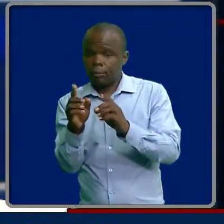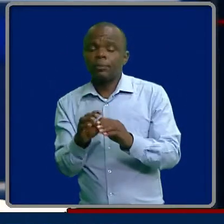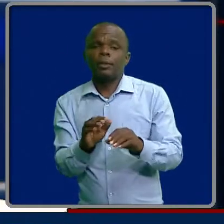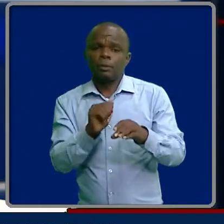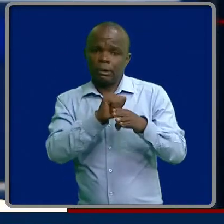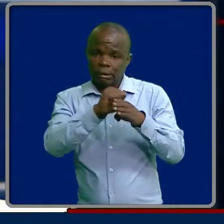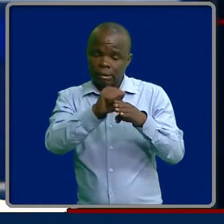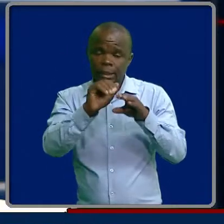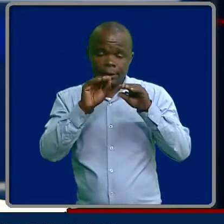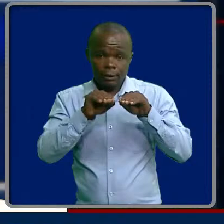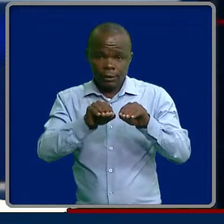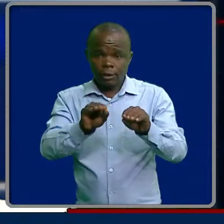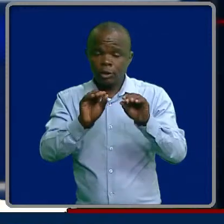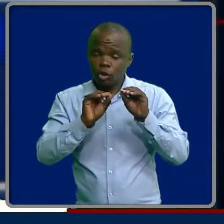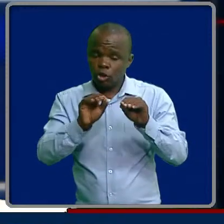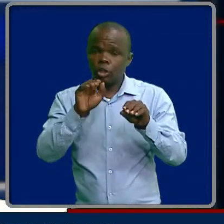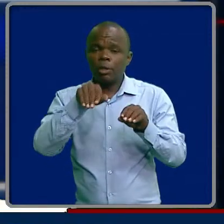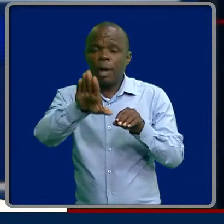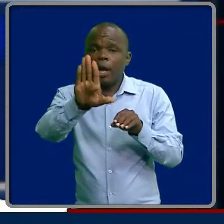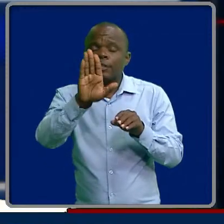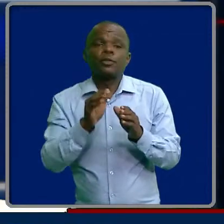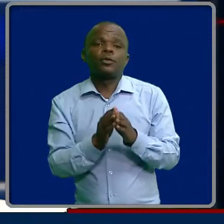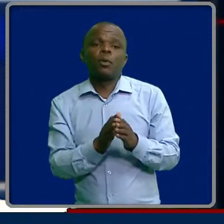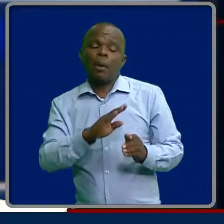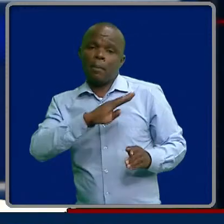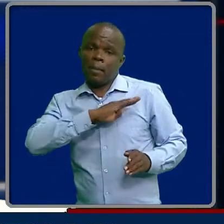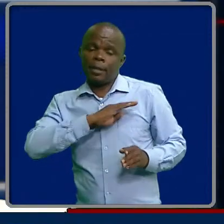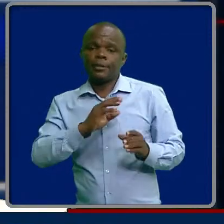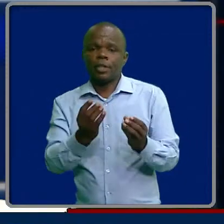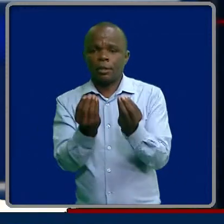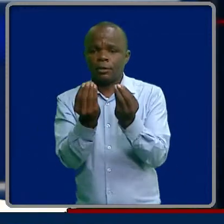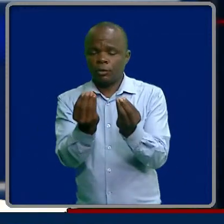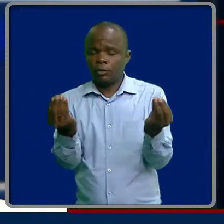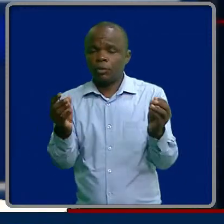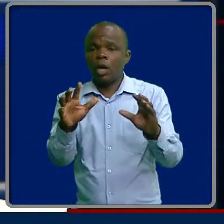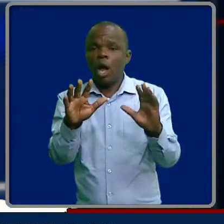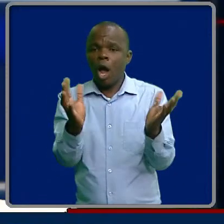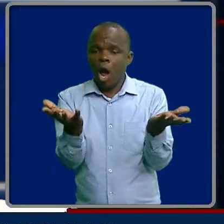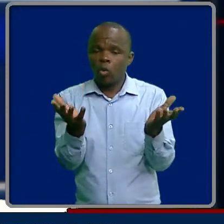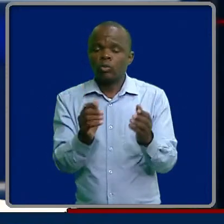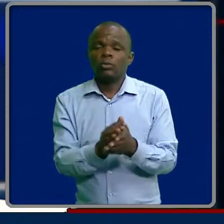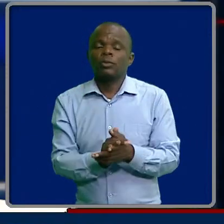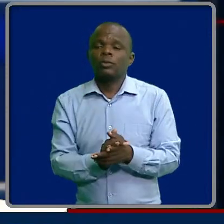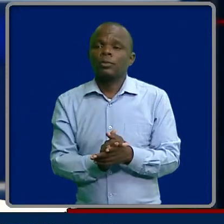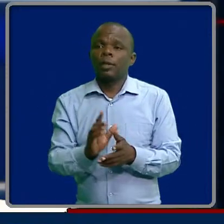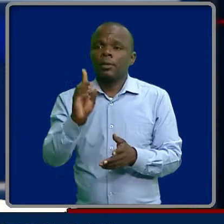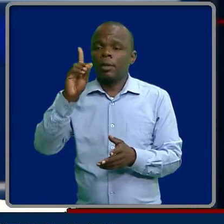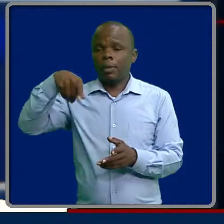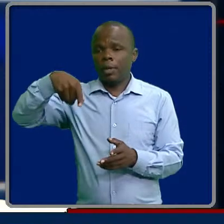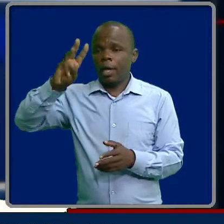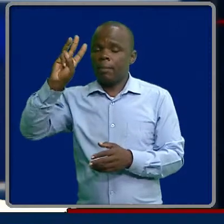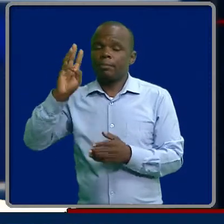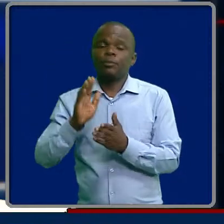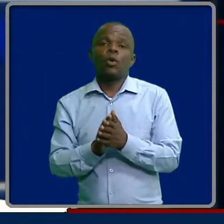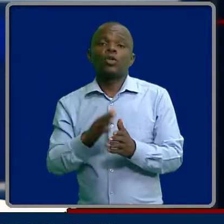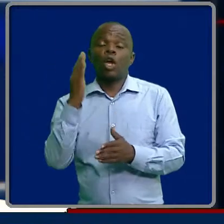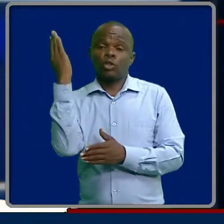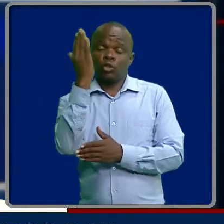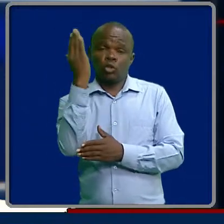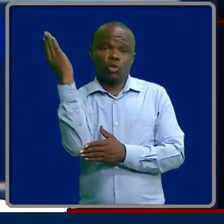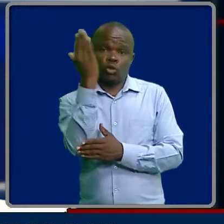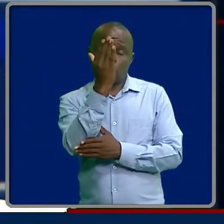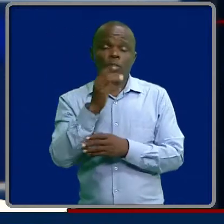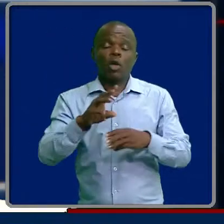autism in schools. The Deputy Prime Minister was speaking during the commemoration of World Autism Awareness Day under the theme